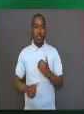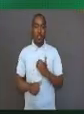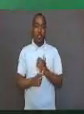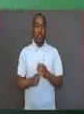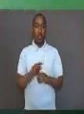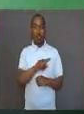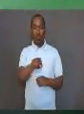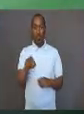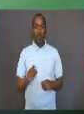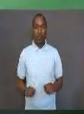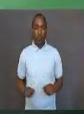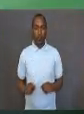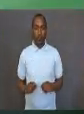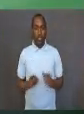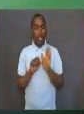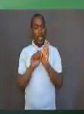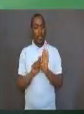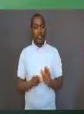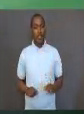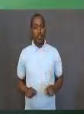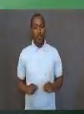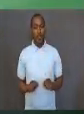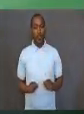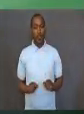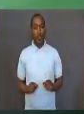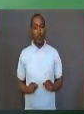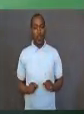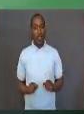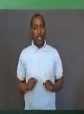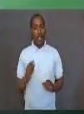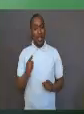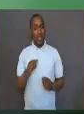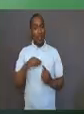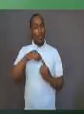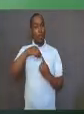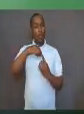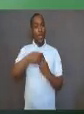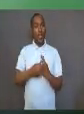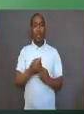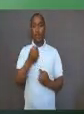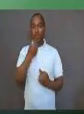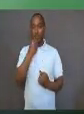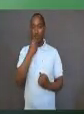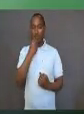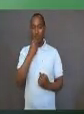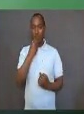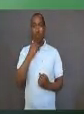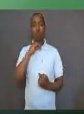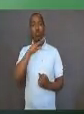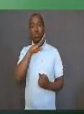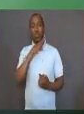you. For example, if you eat a banana that is